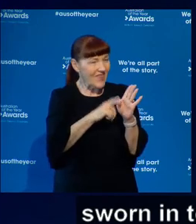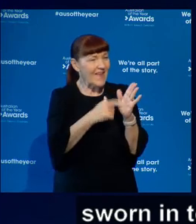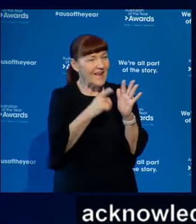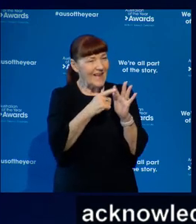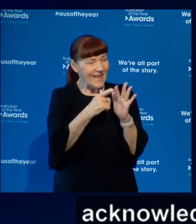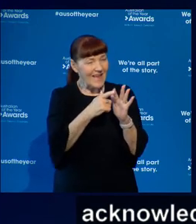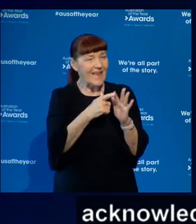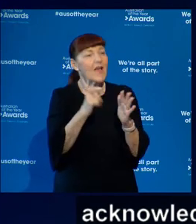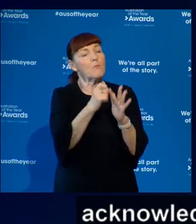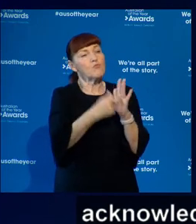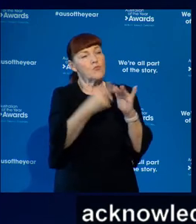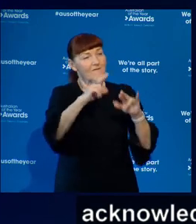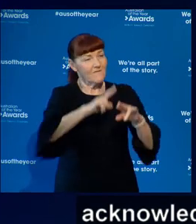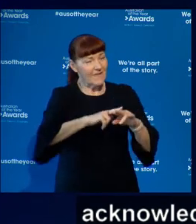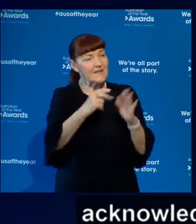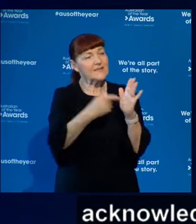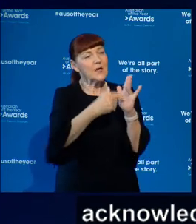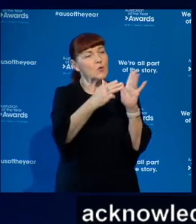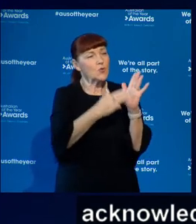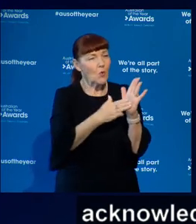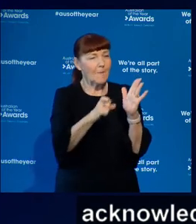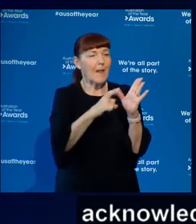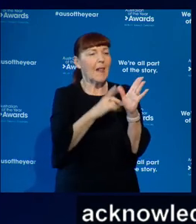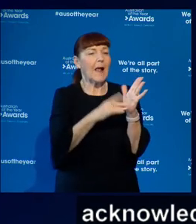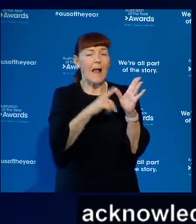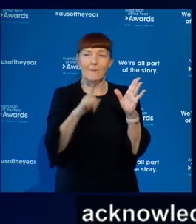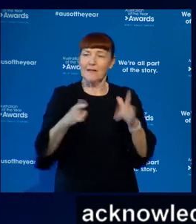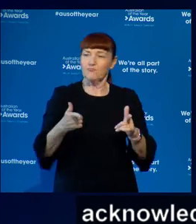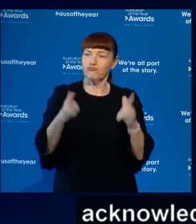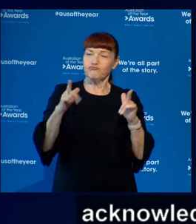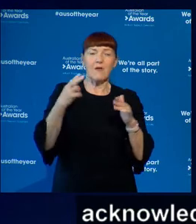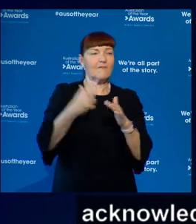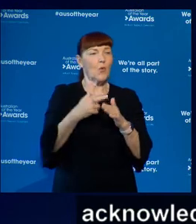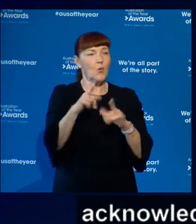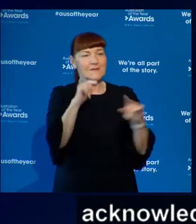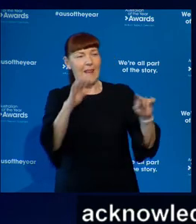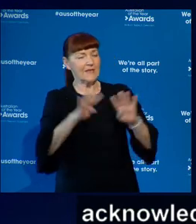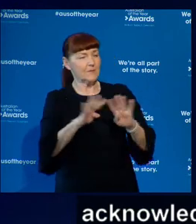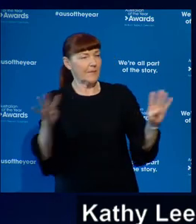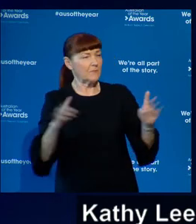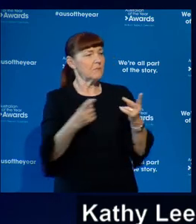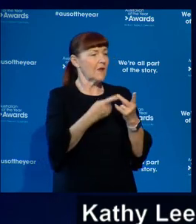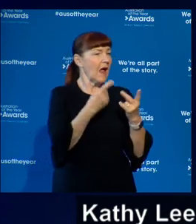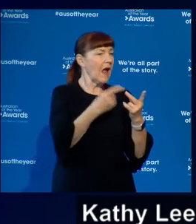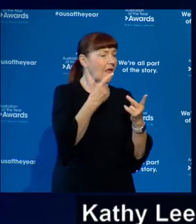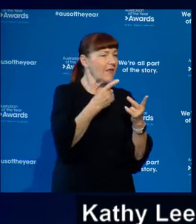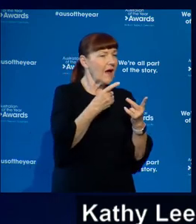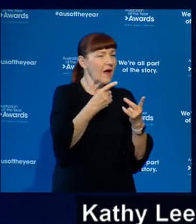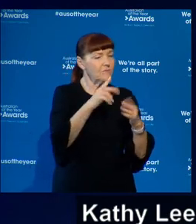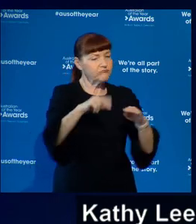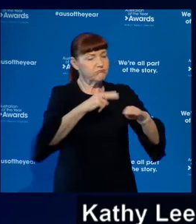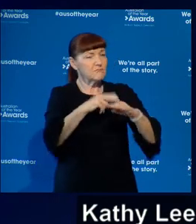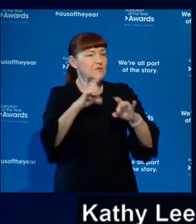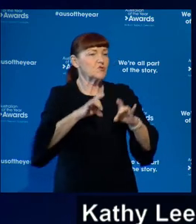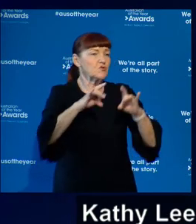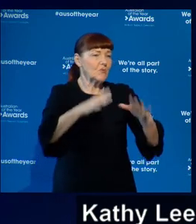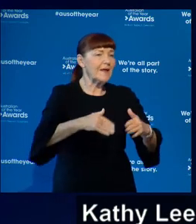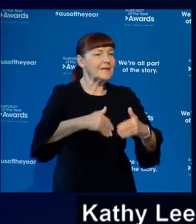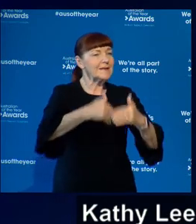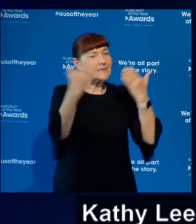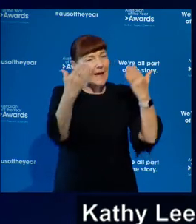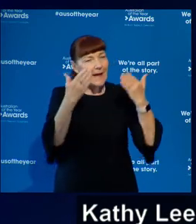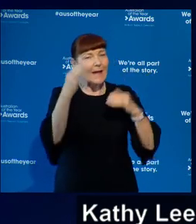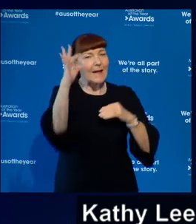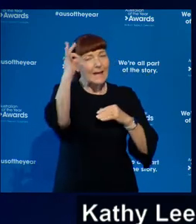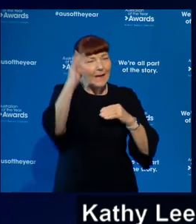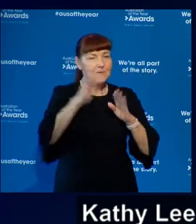Professor Tom Karma, chair of our ACT selection panel, other National Australia Day Council Board